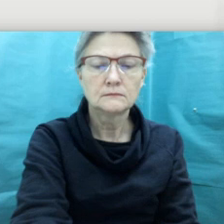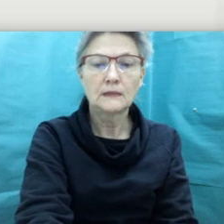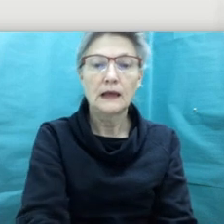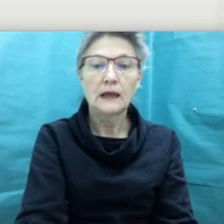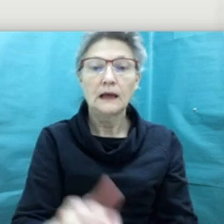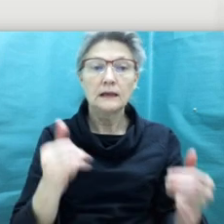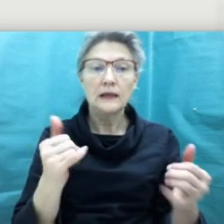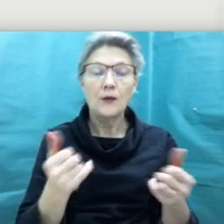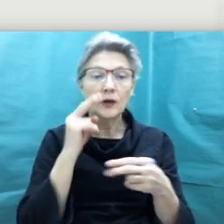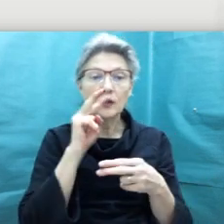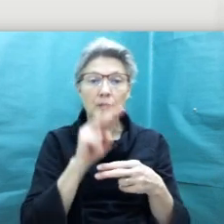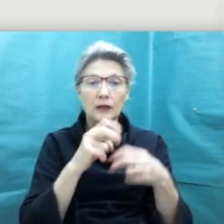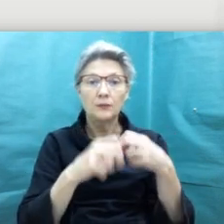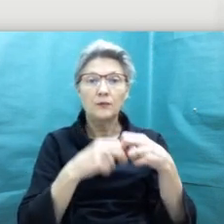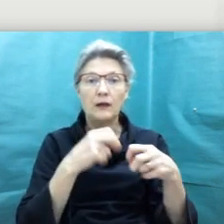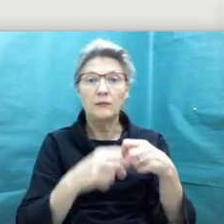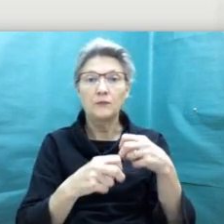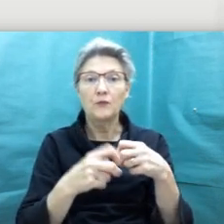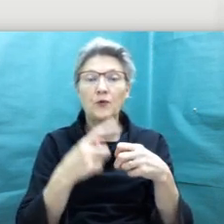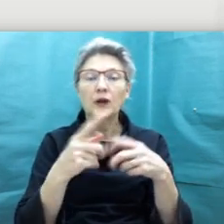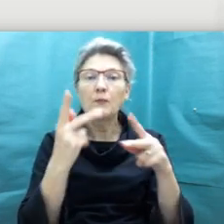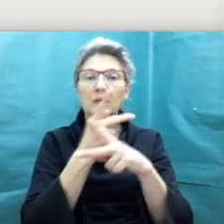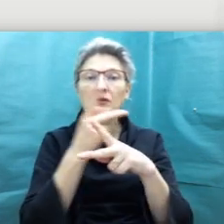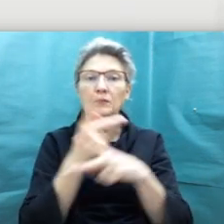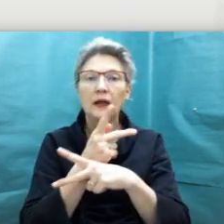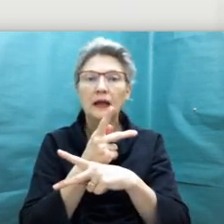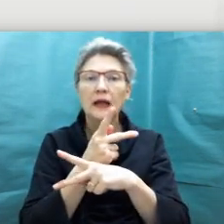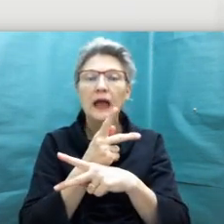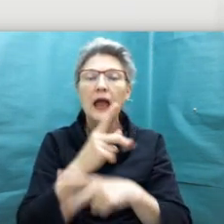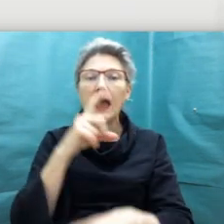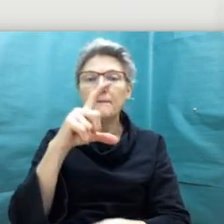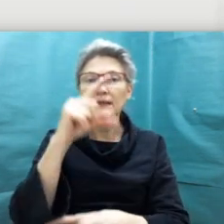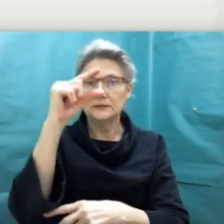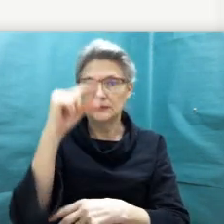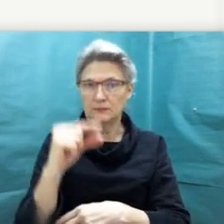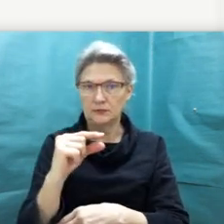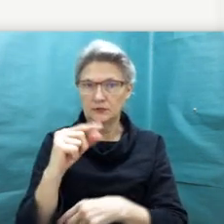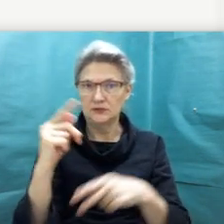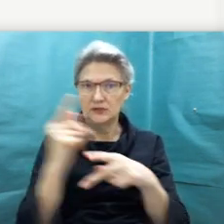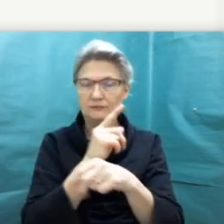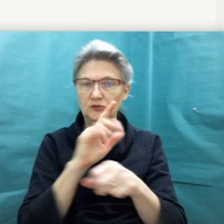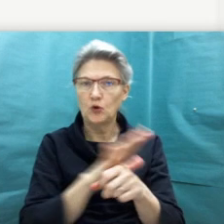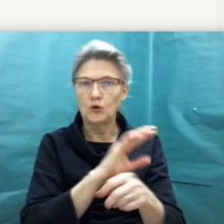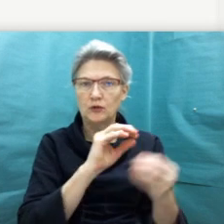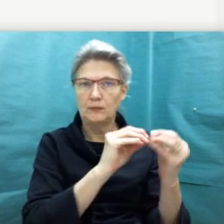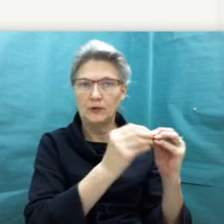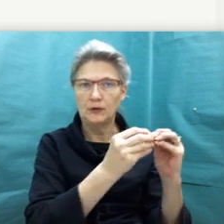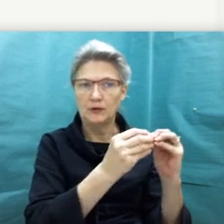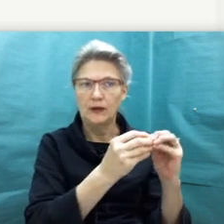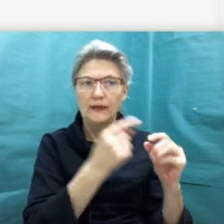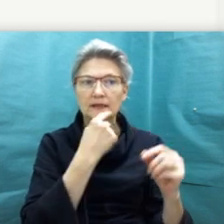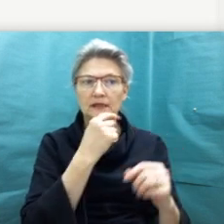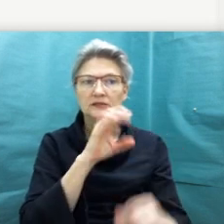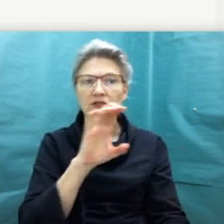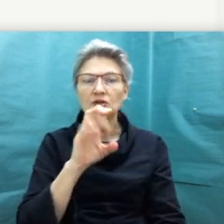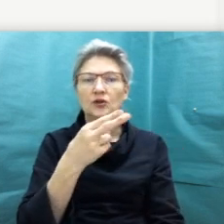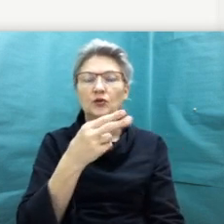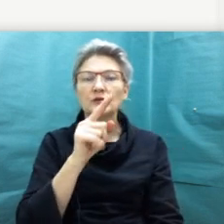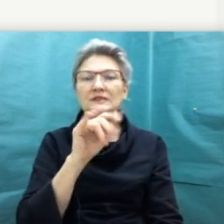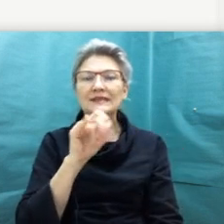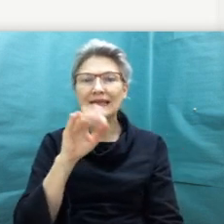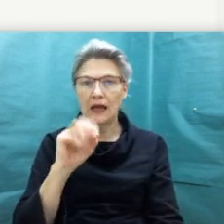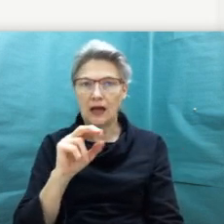Now we're going to take a look at a problem where we're going to multiply a mixed number by a whole number. So this says, Christina is planning a dance